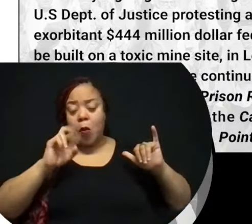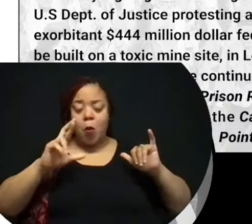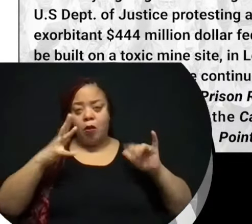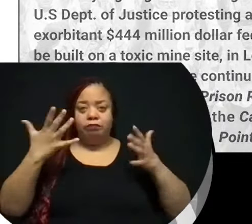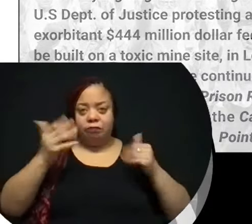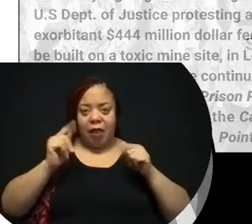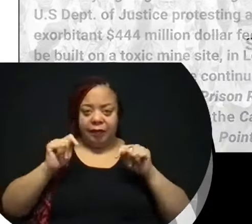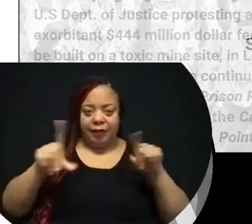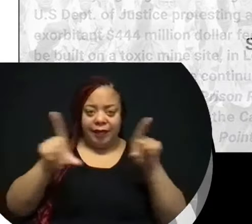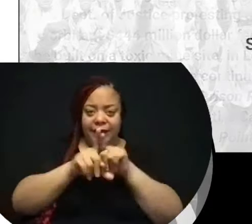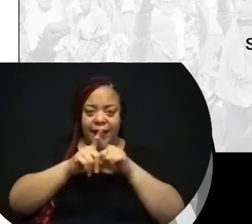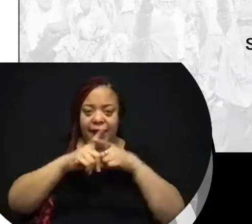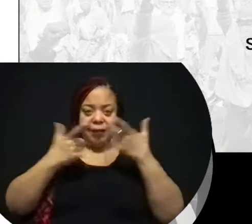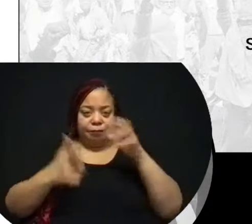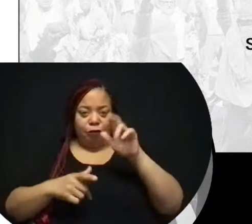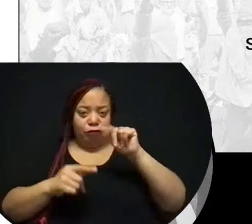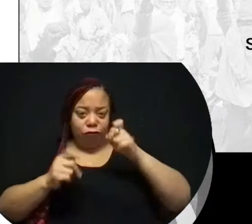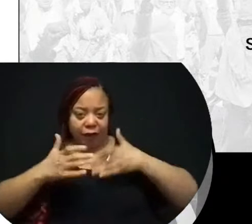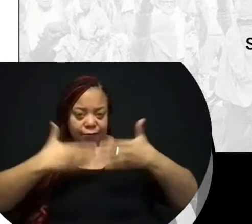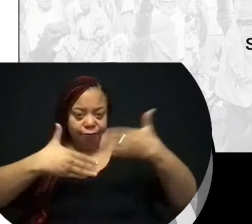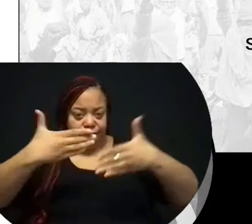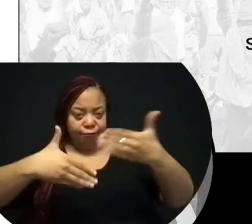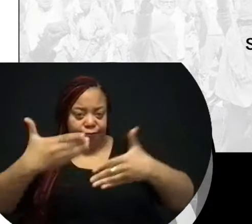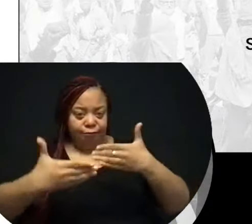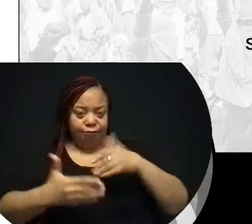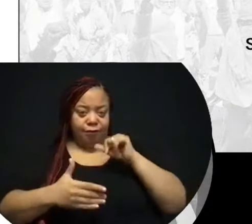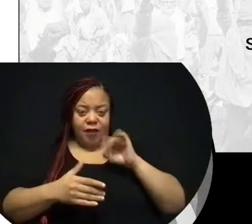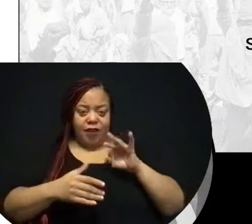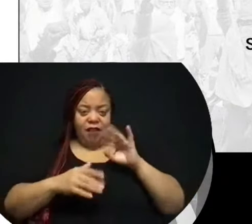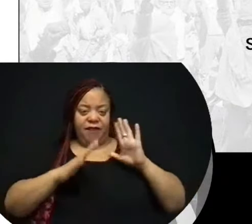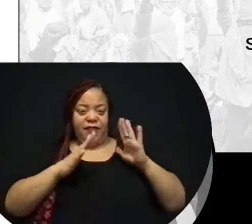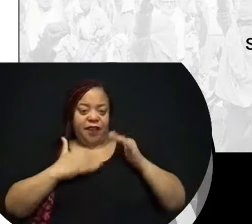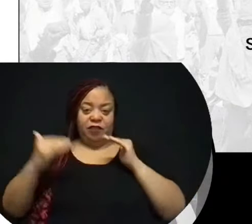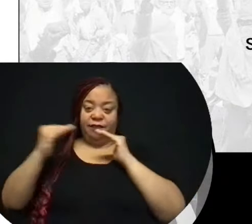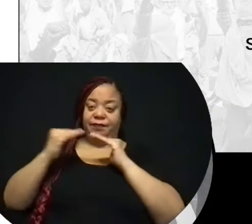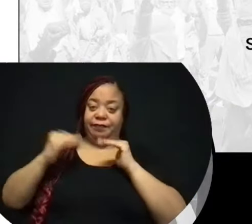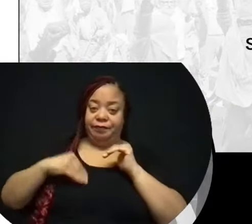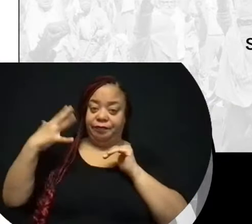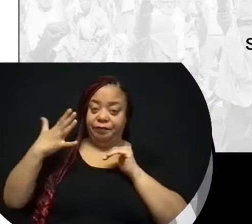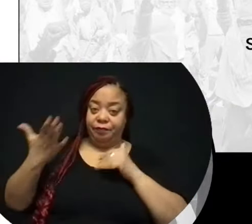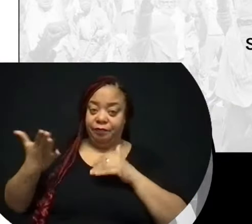significant, we can't turn a blind eye by permitting the